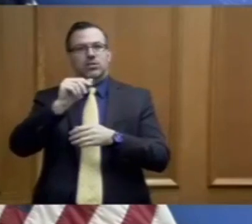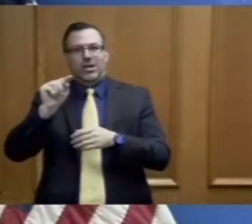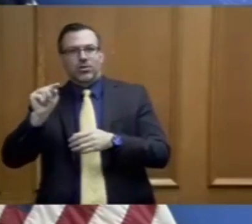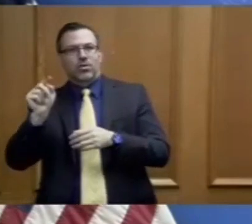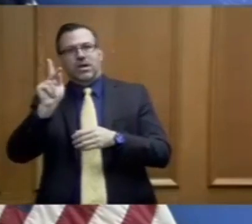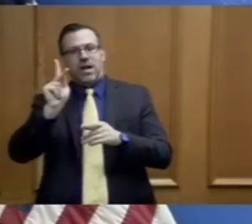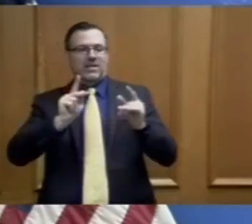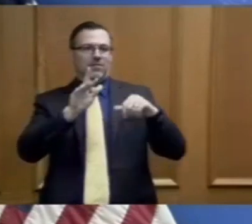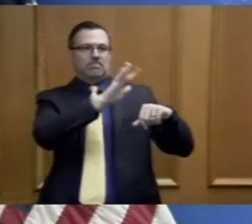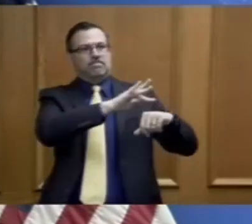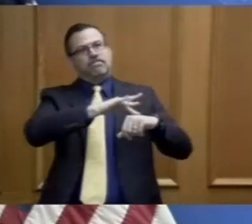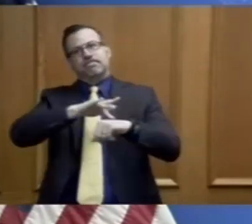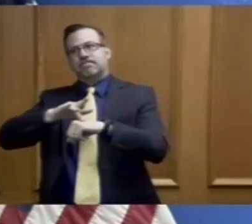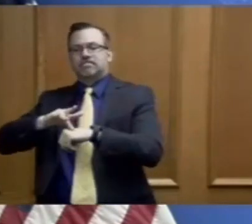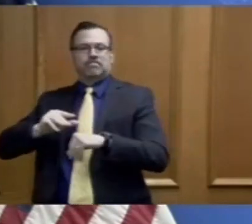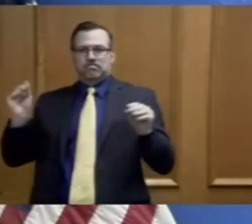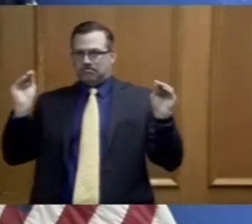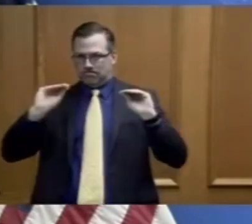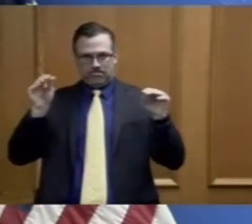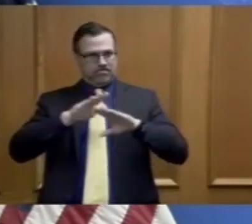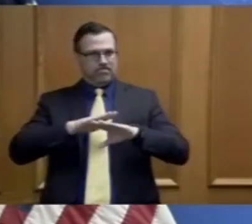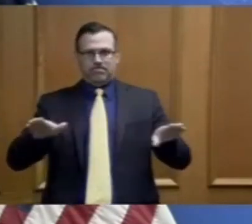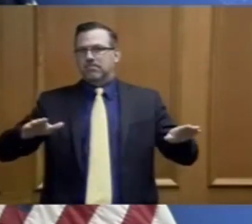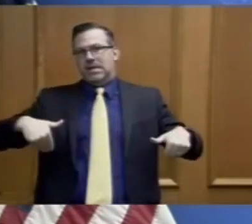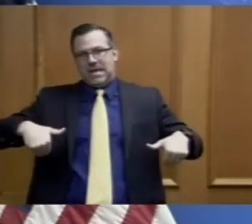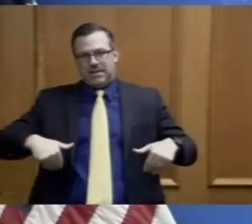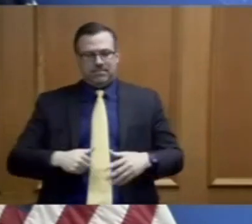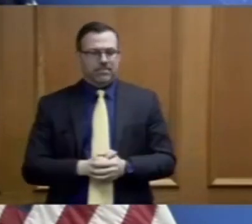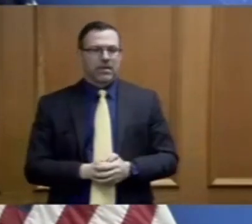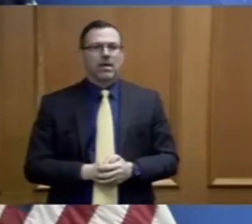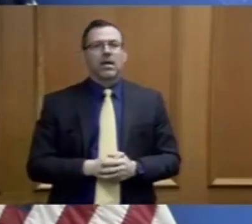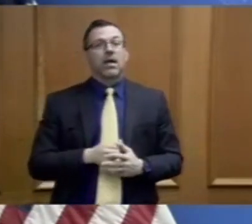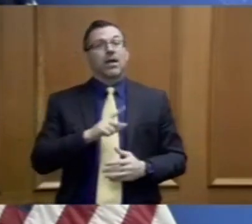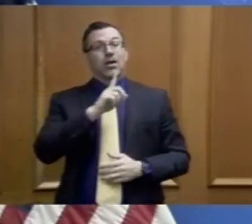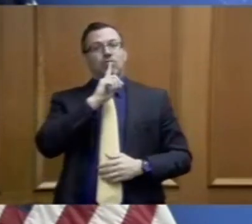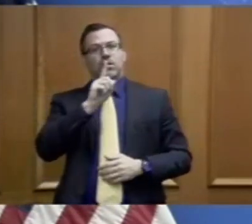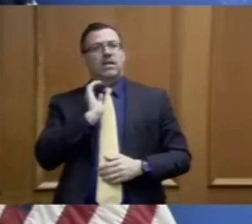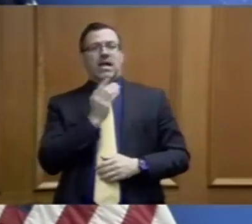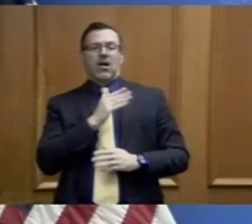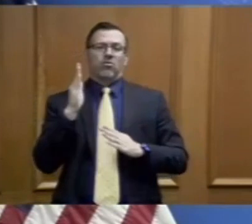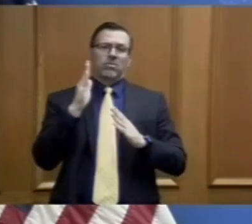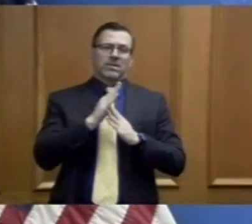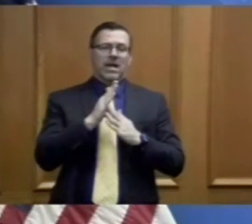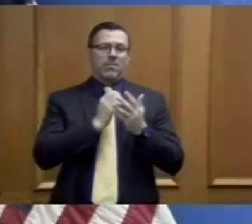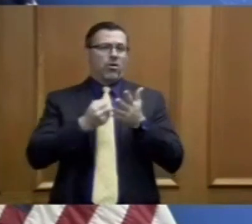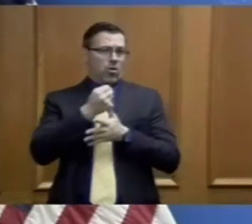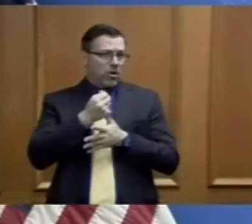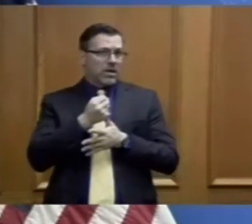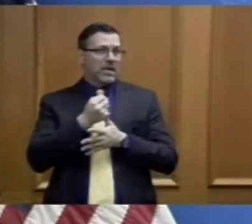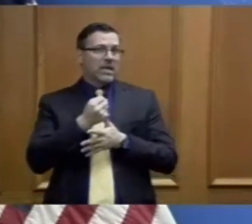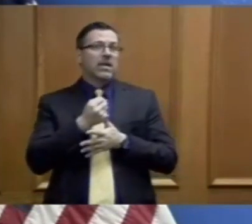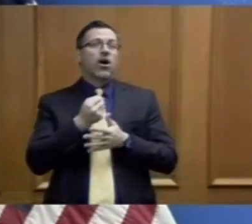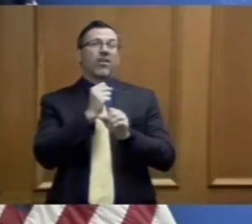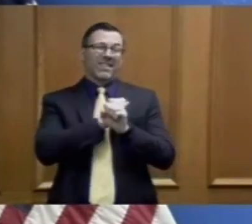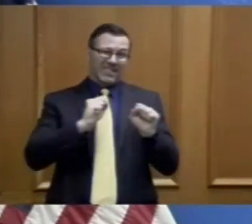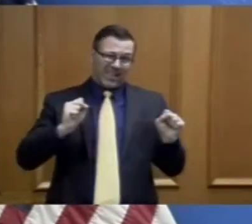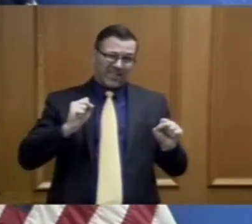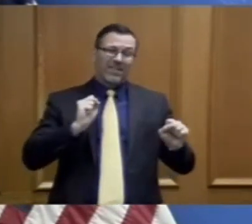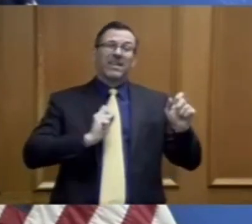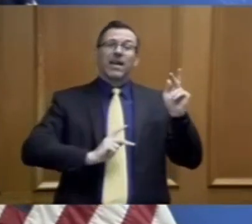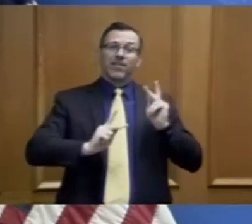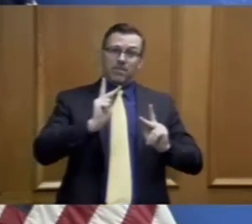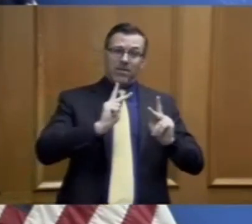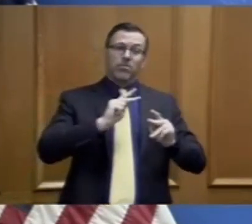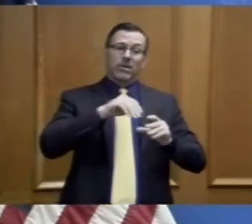in this careful phased approach, our most important priority, again, is the safety of all Tennesseans, but